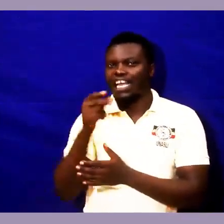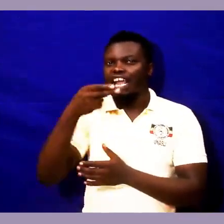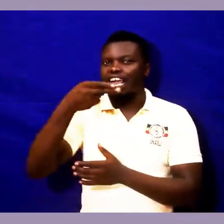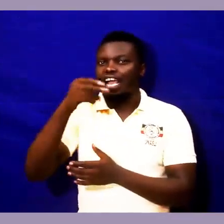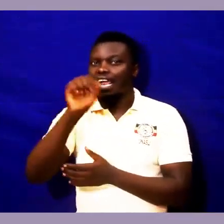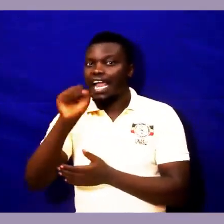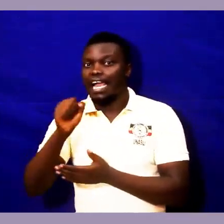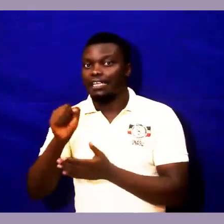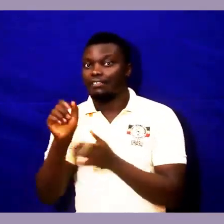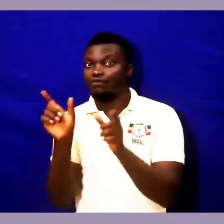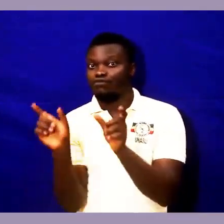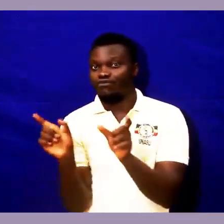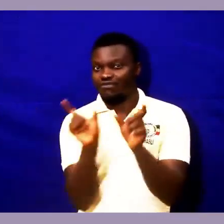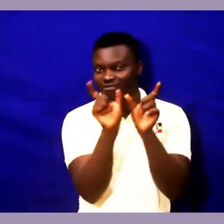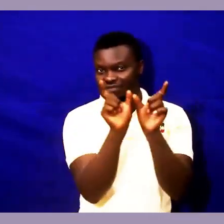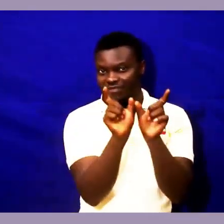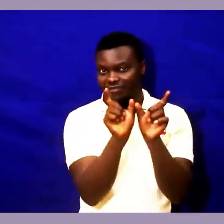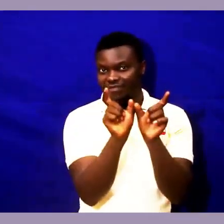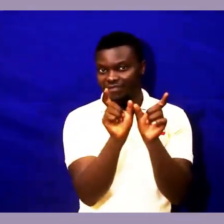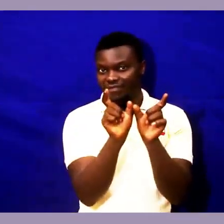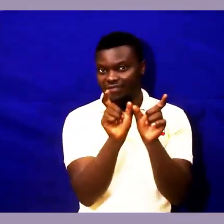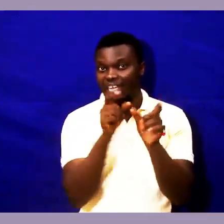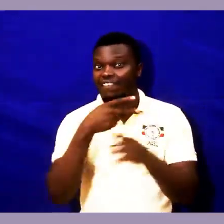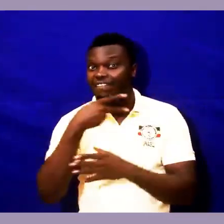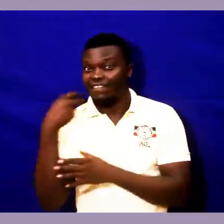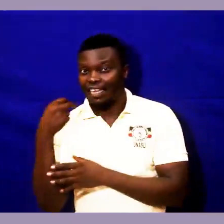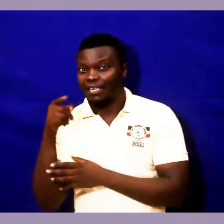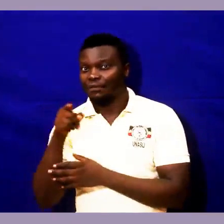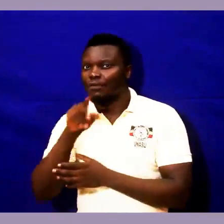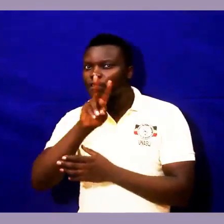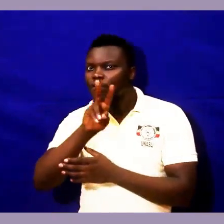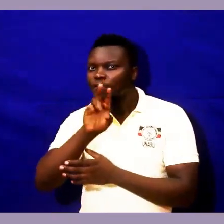which is a helping verb